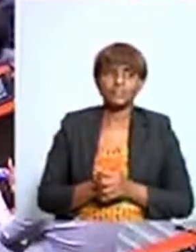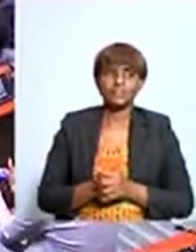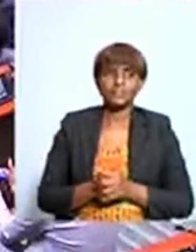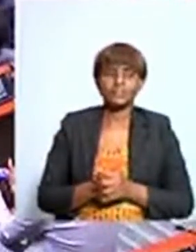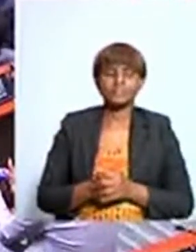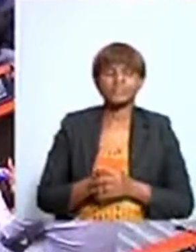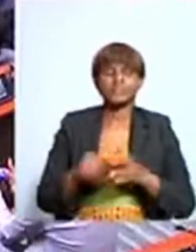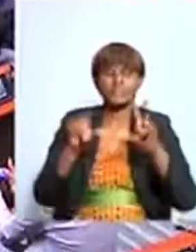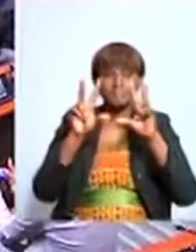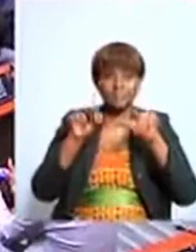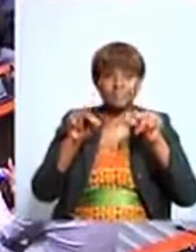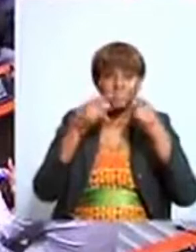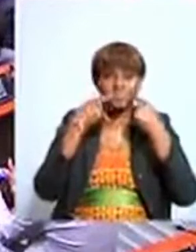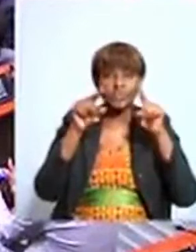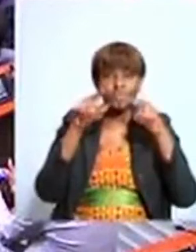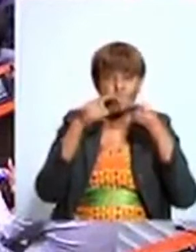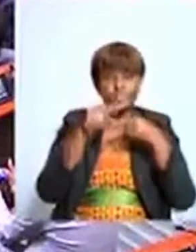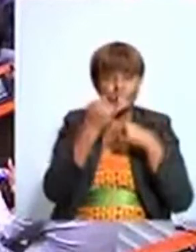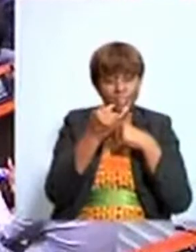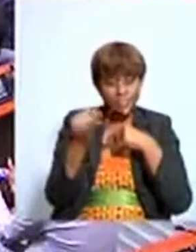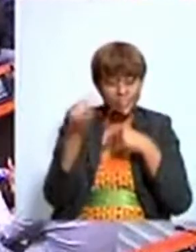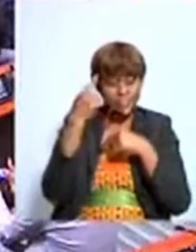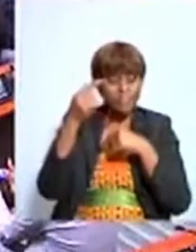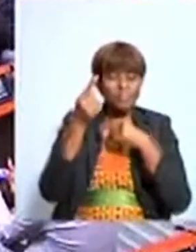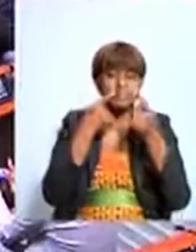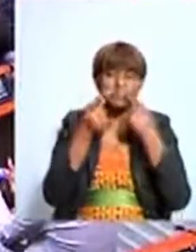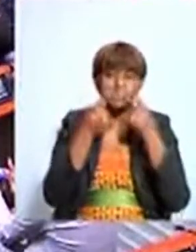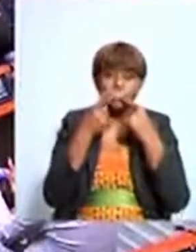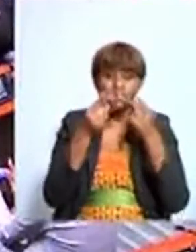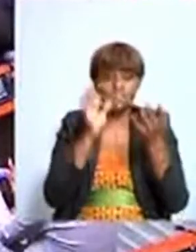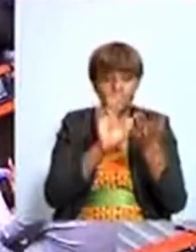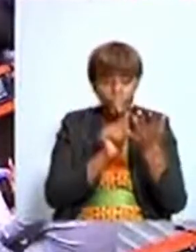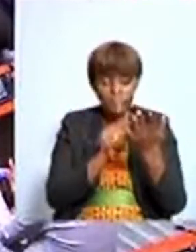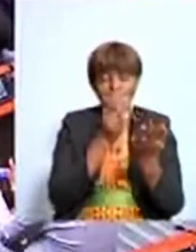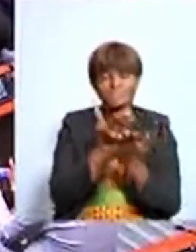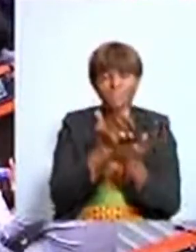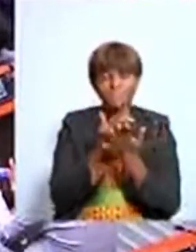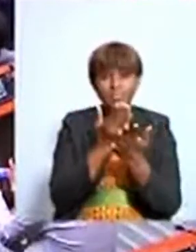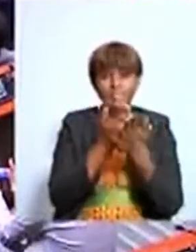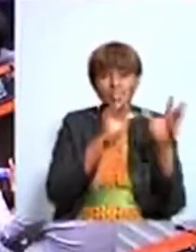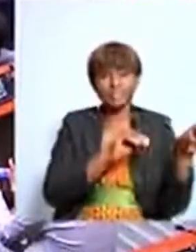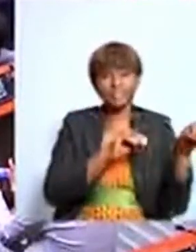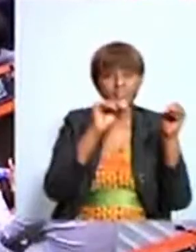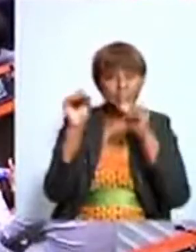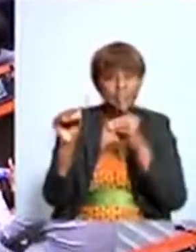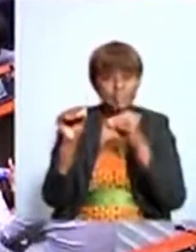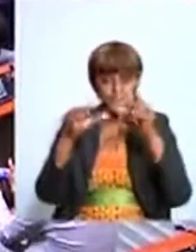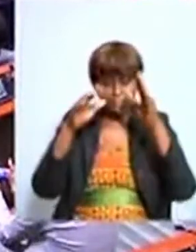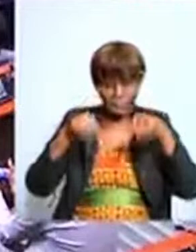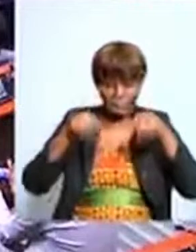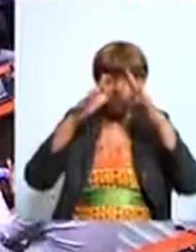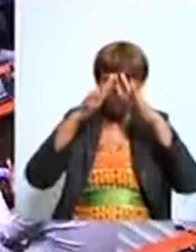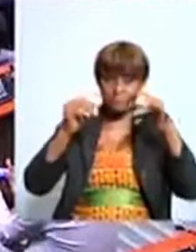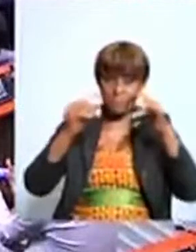As no notice of an item for debate on the motion of adjournment of the House,